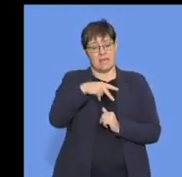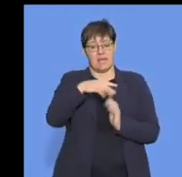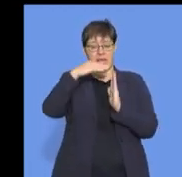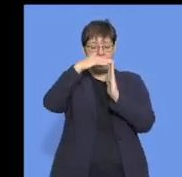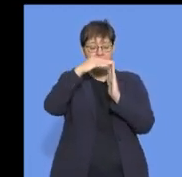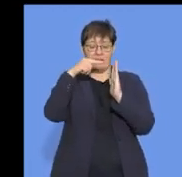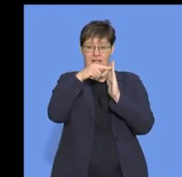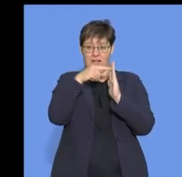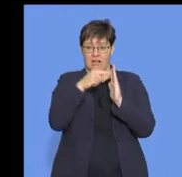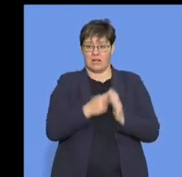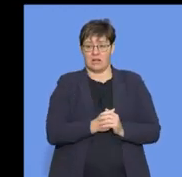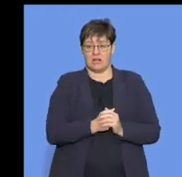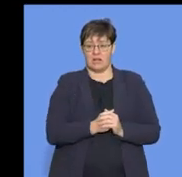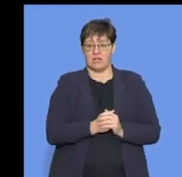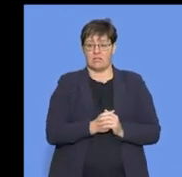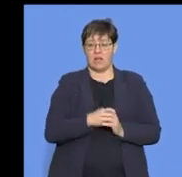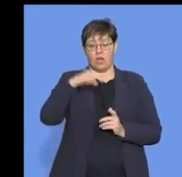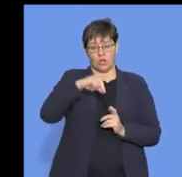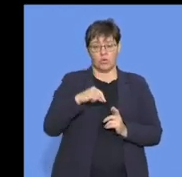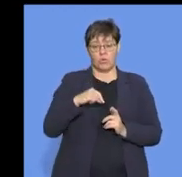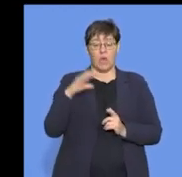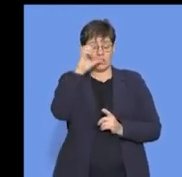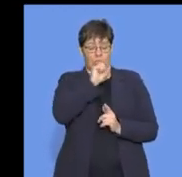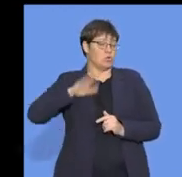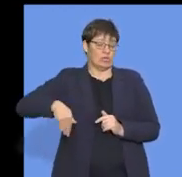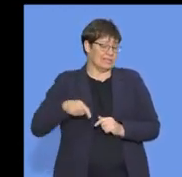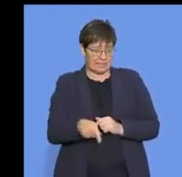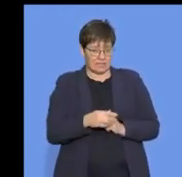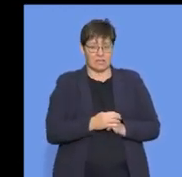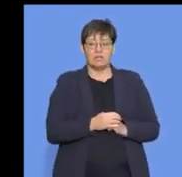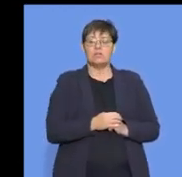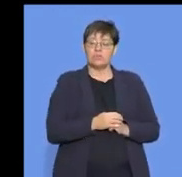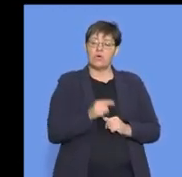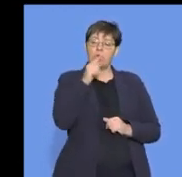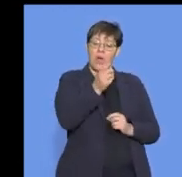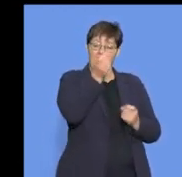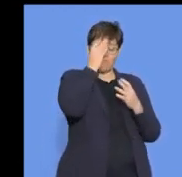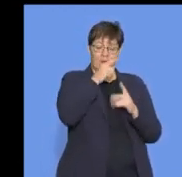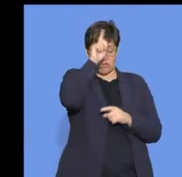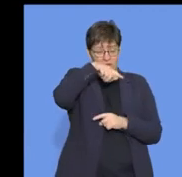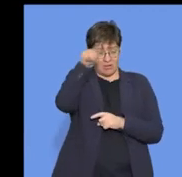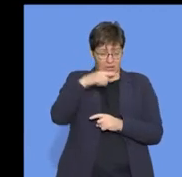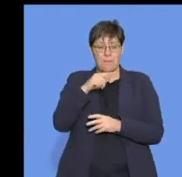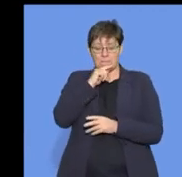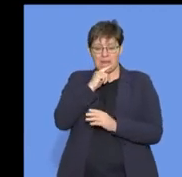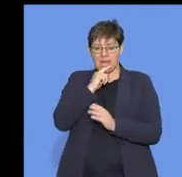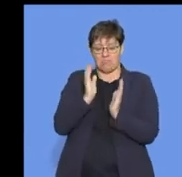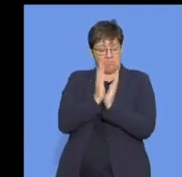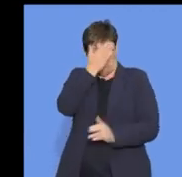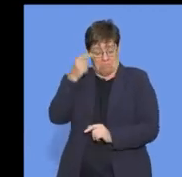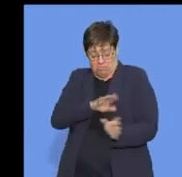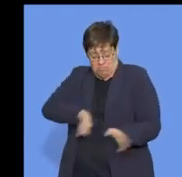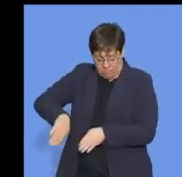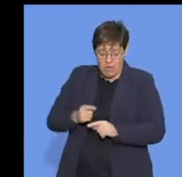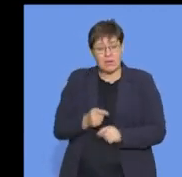calculate angle P. We're assuming we haven't actually calculated Q yet. So how do we calculate P given just the information in the